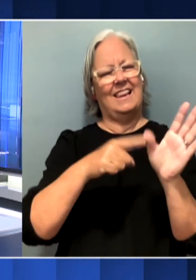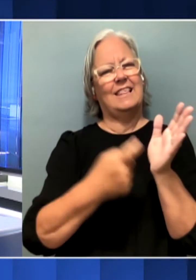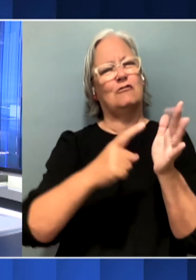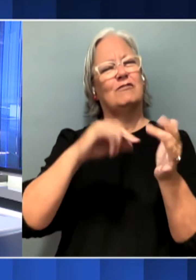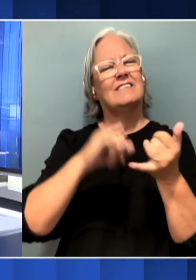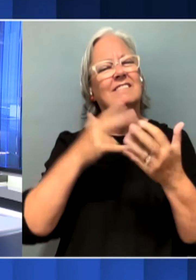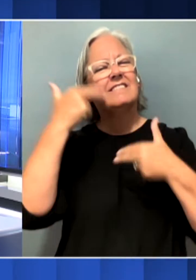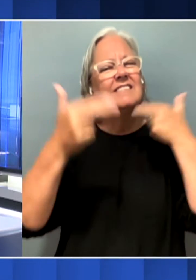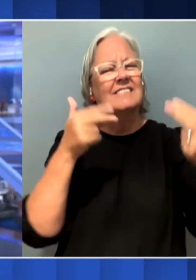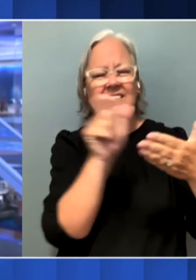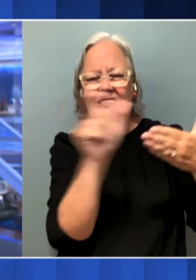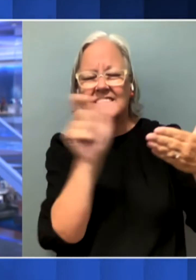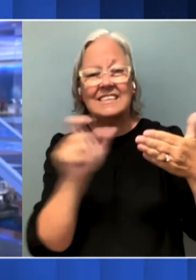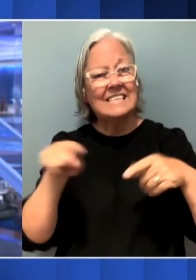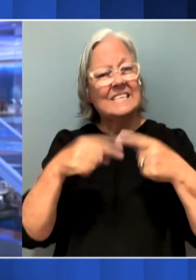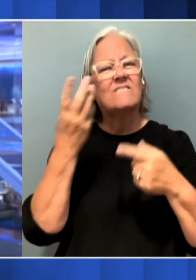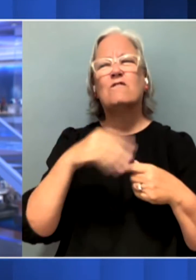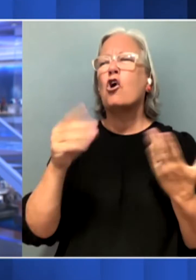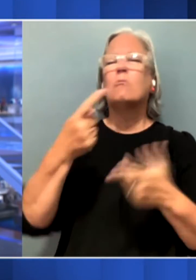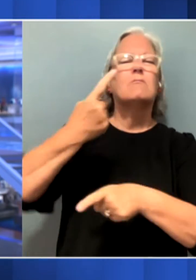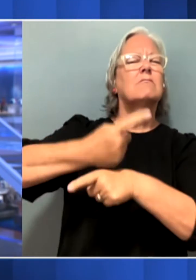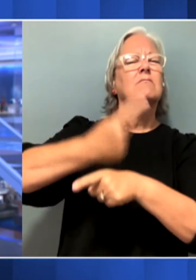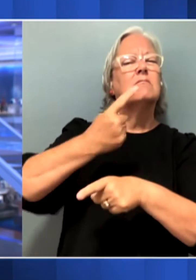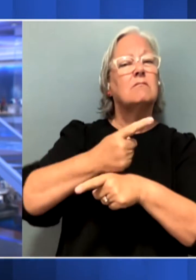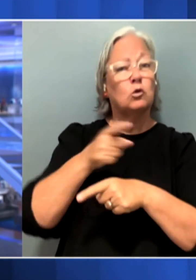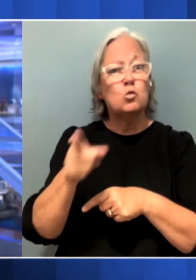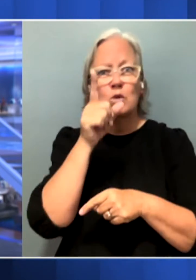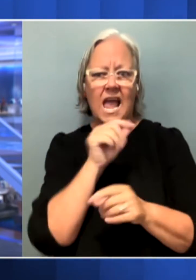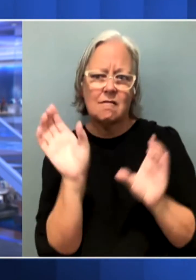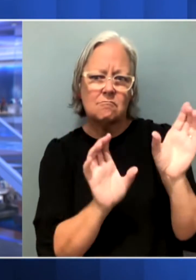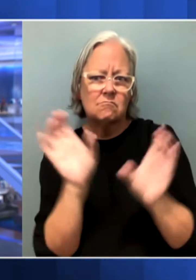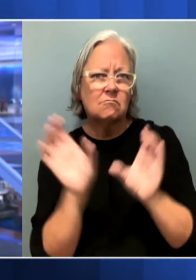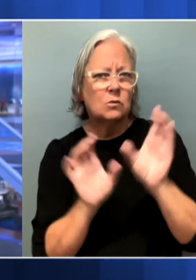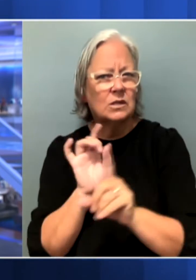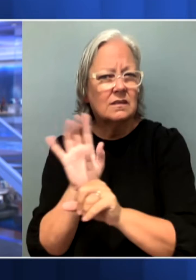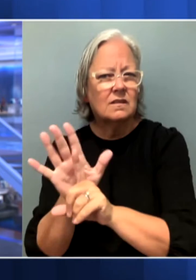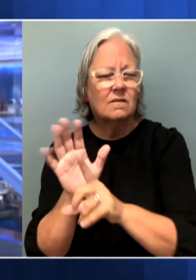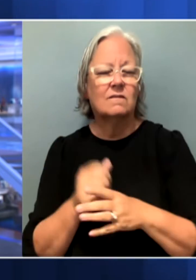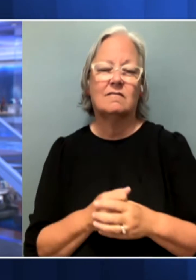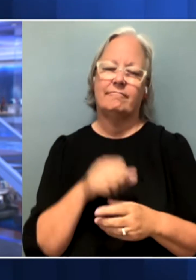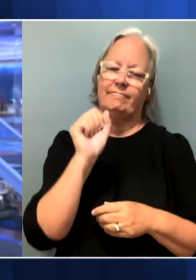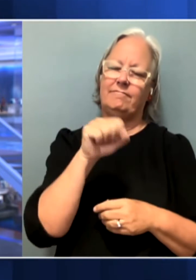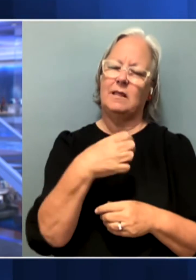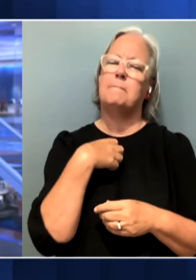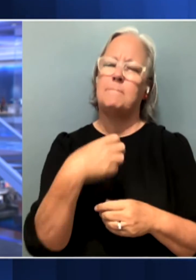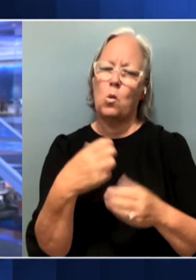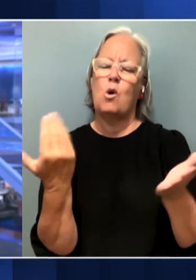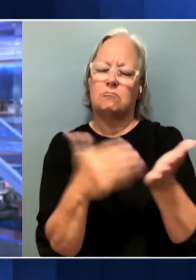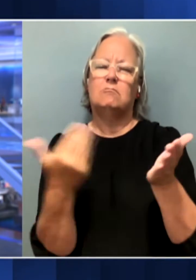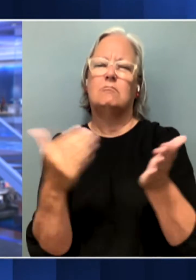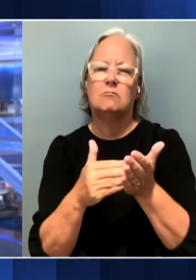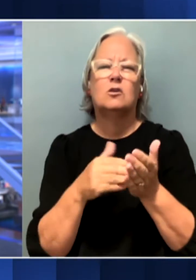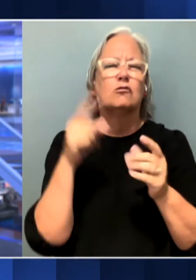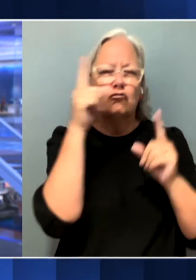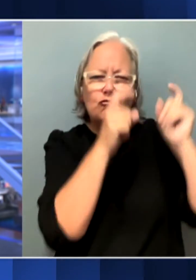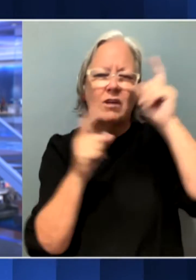to interpreting speech? Do you get to be a little bit more creative with it? Yeah, it is much more creative. It's much more movement-based